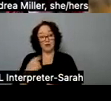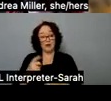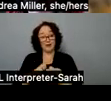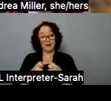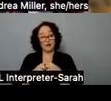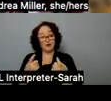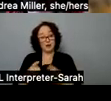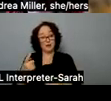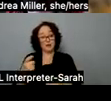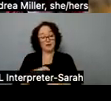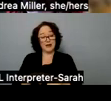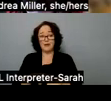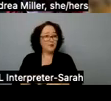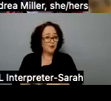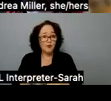are happening